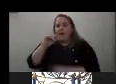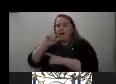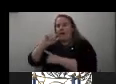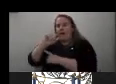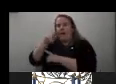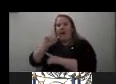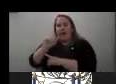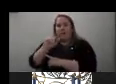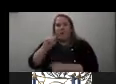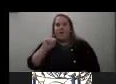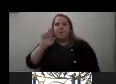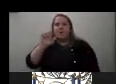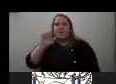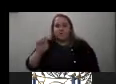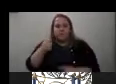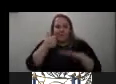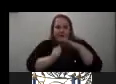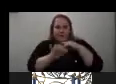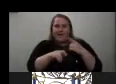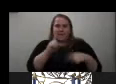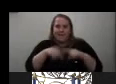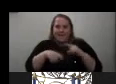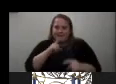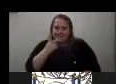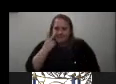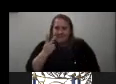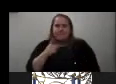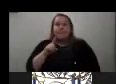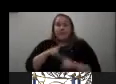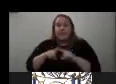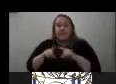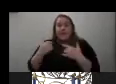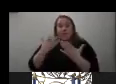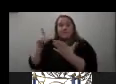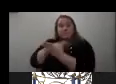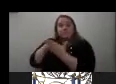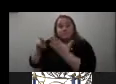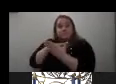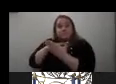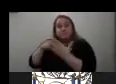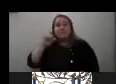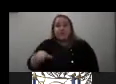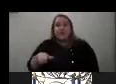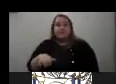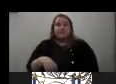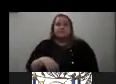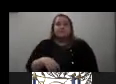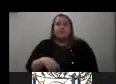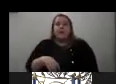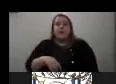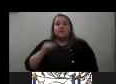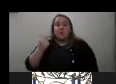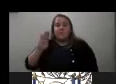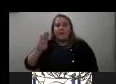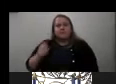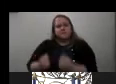you can barely see in this picture here. But she received a lot of criticism for that at the time. Balanchine stood up for her and